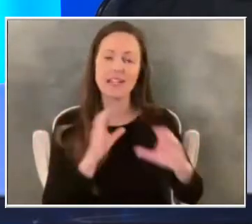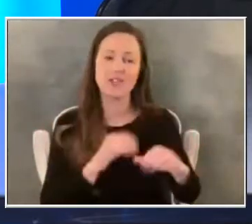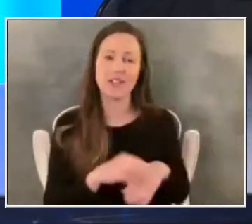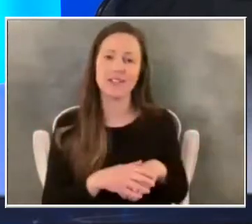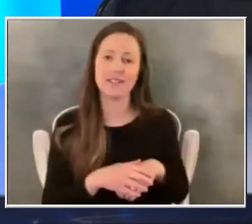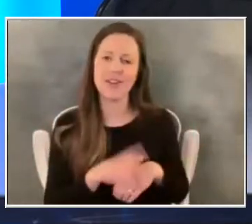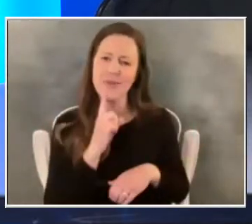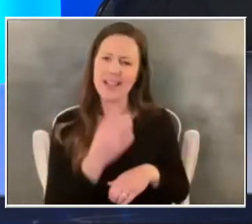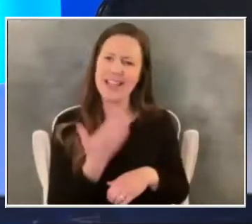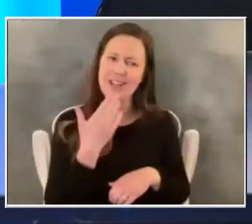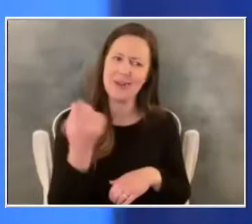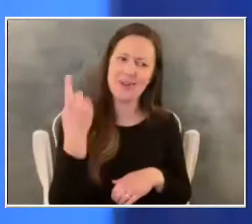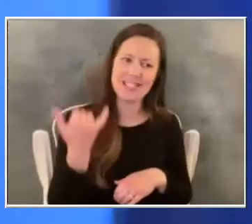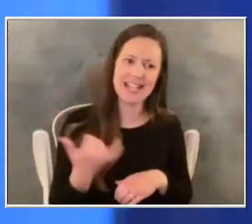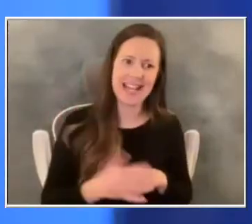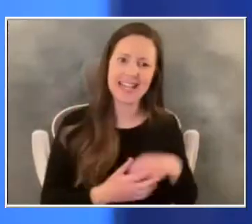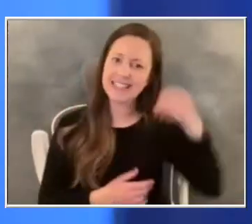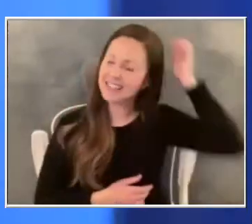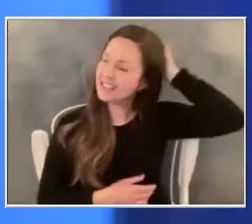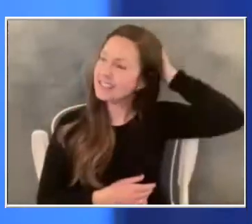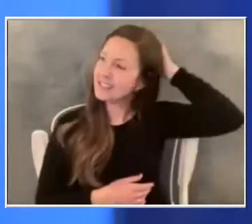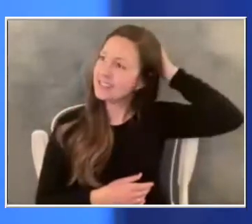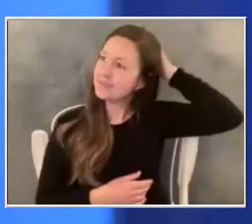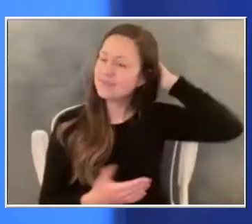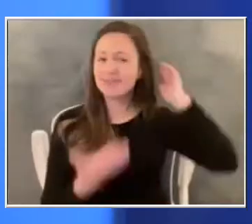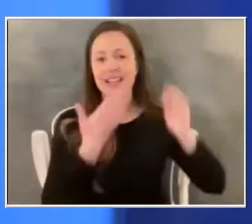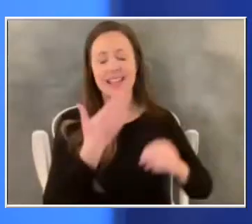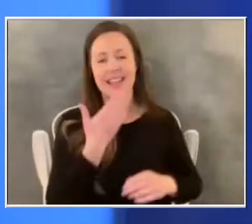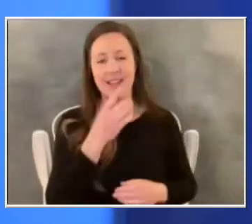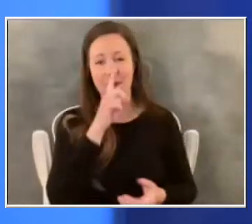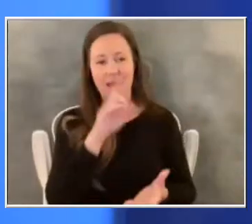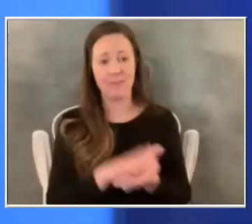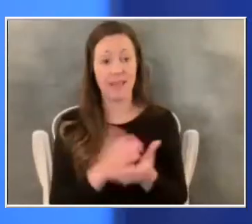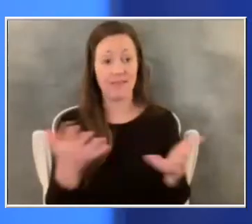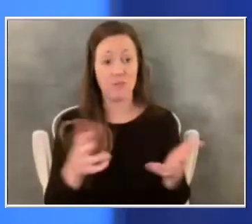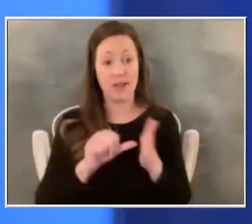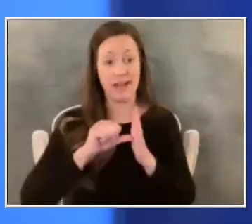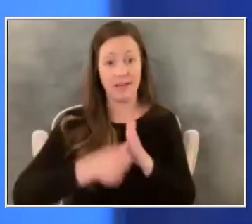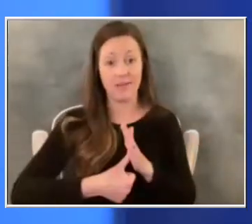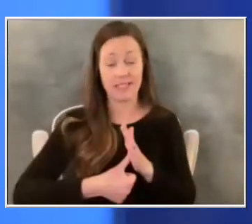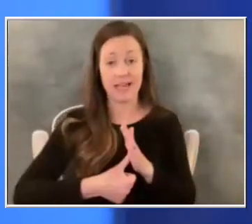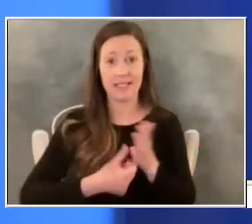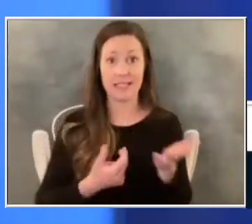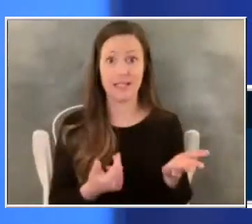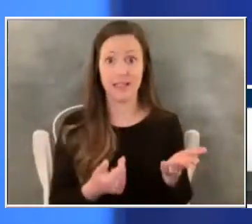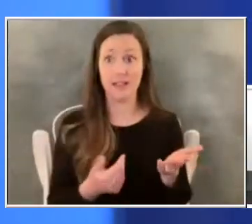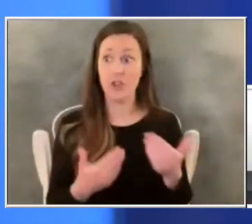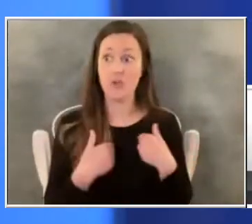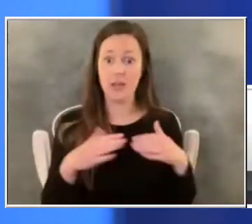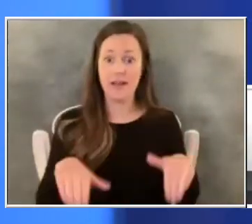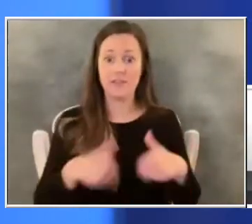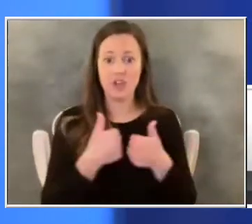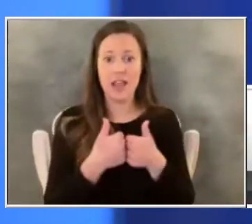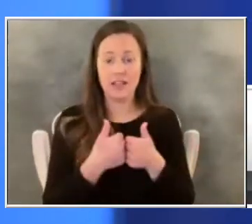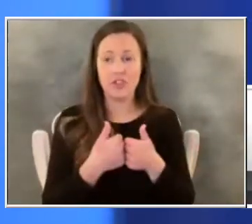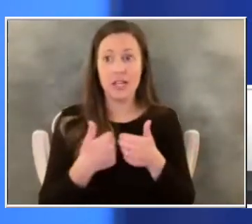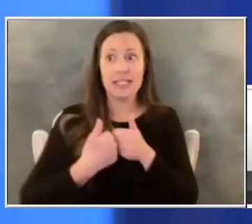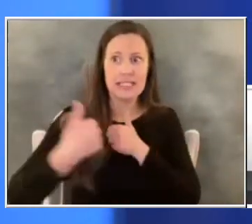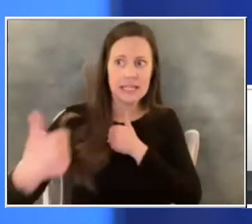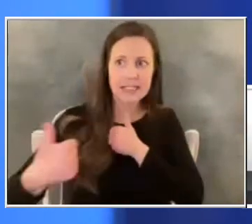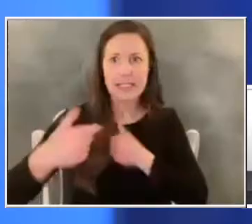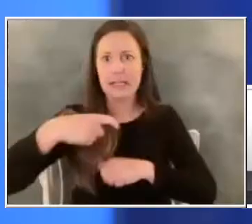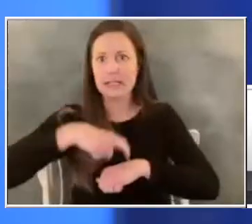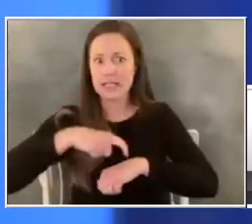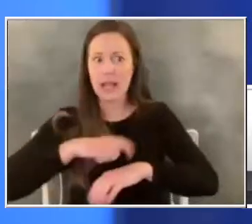way. Thank you. I believe that what it emphasizes is that we have challenges, distance, time, or barriers in